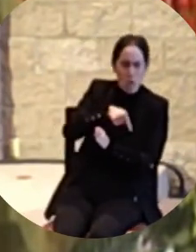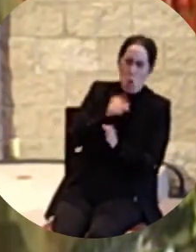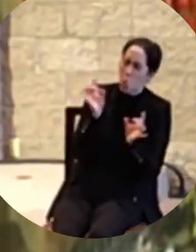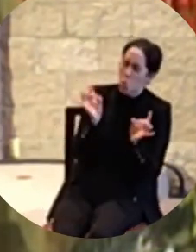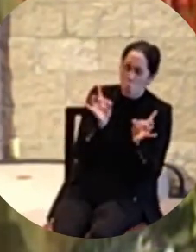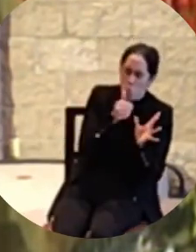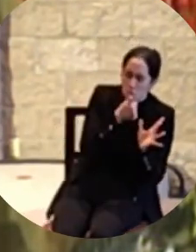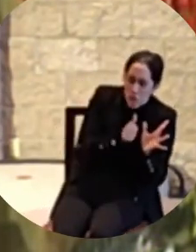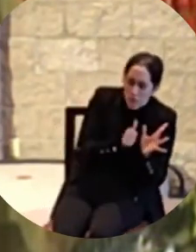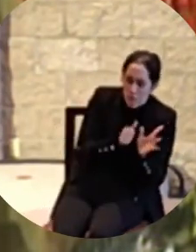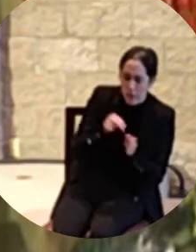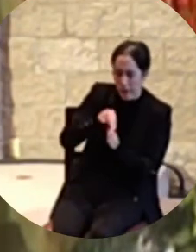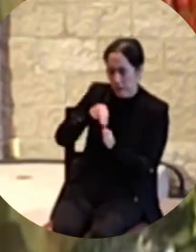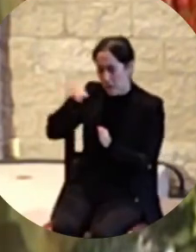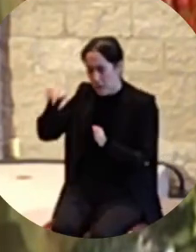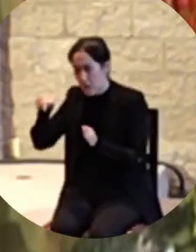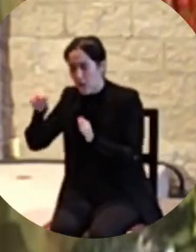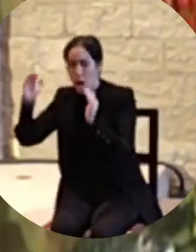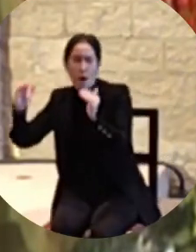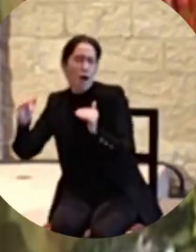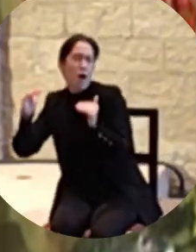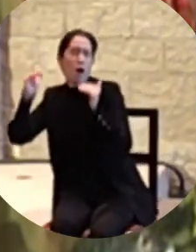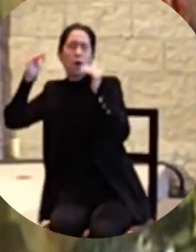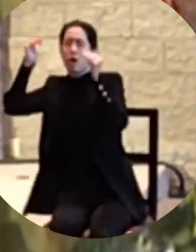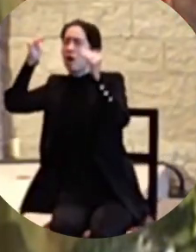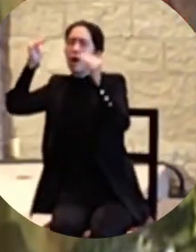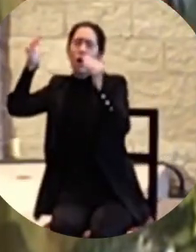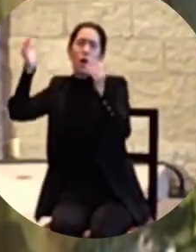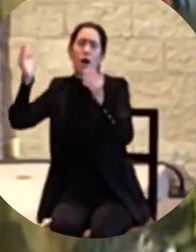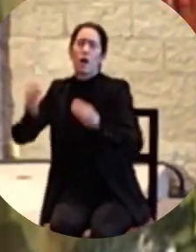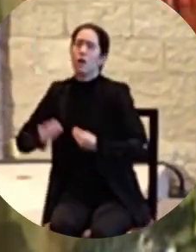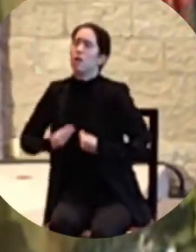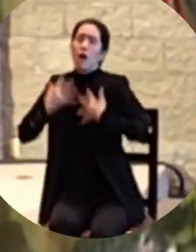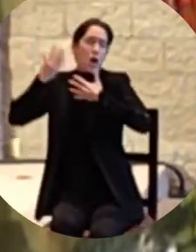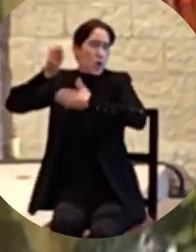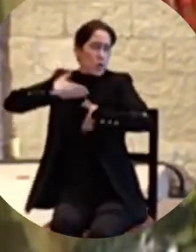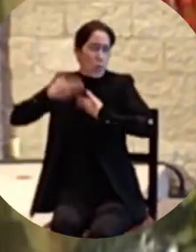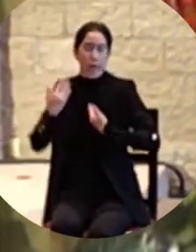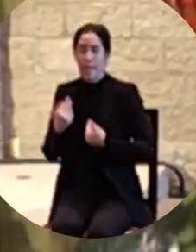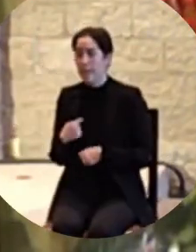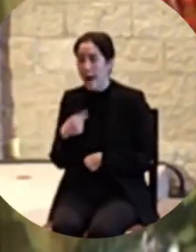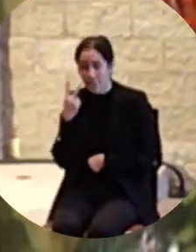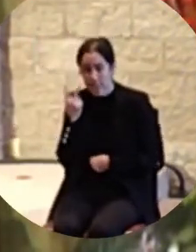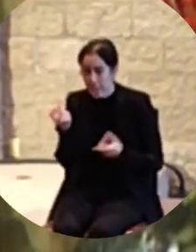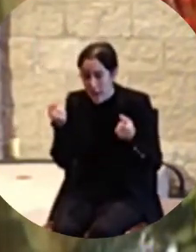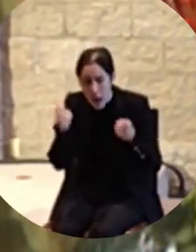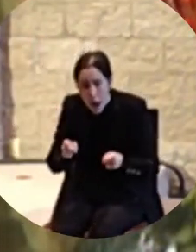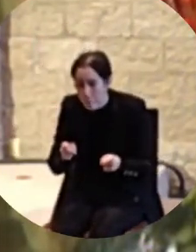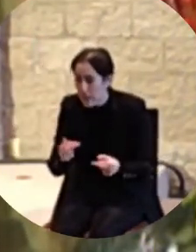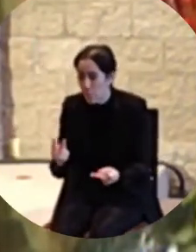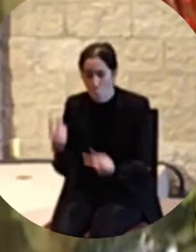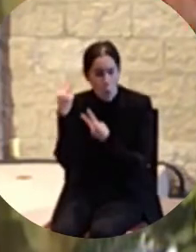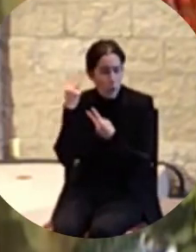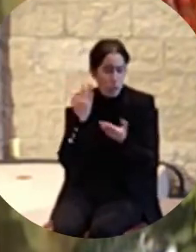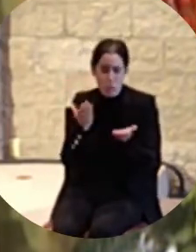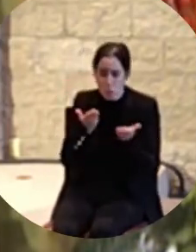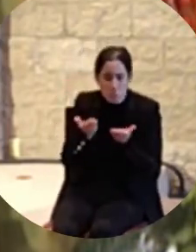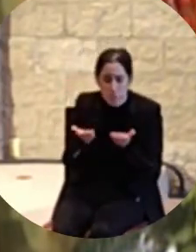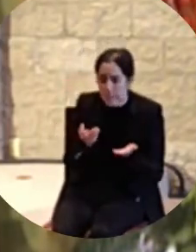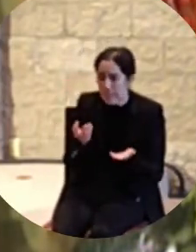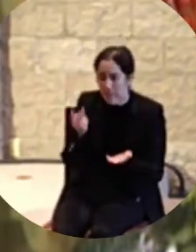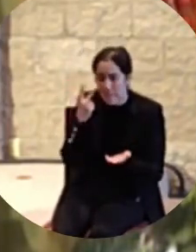people. I've seen it in funerals and memorial services where there was suffering and sadness, and at the same time, underneath all of